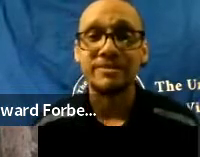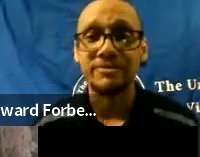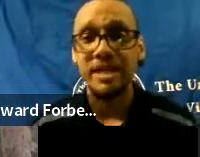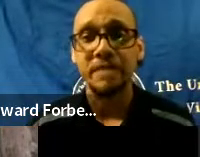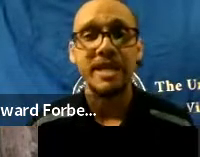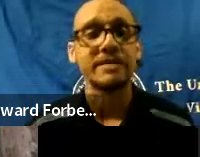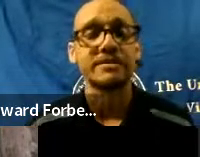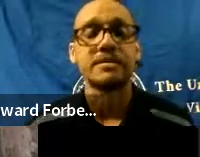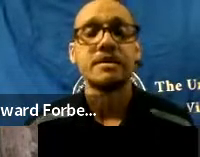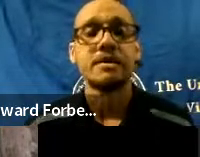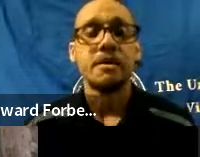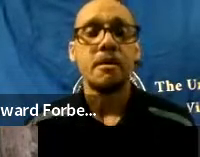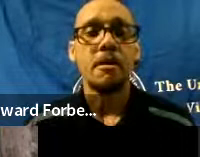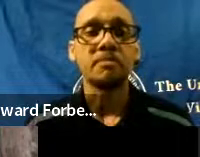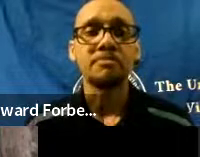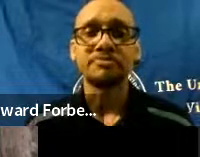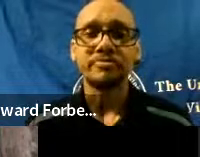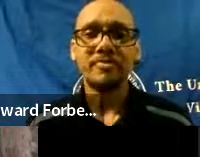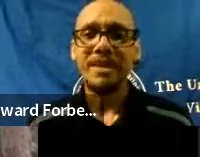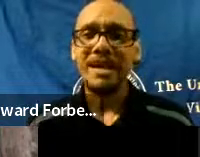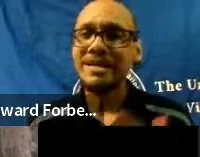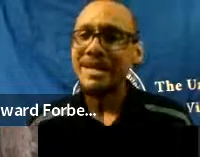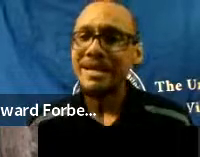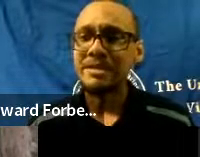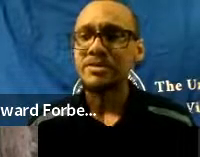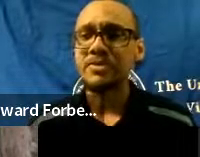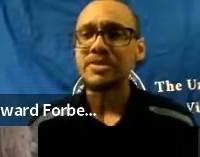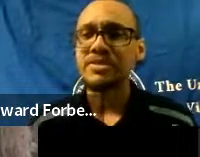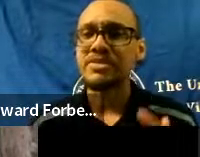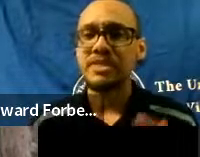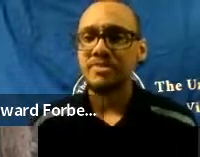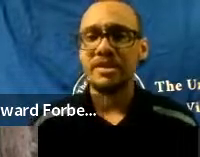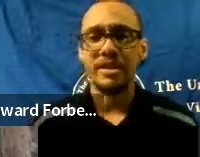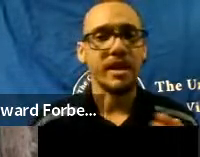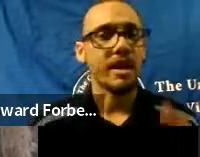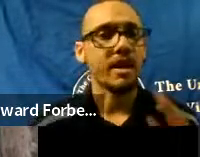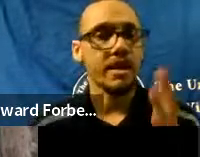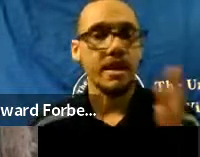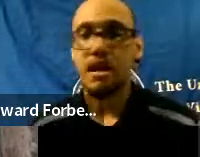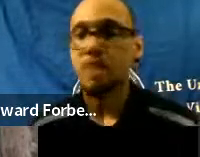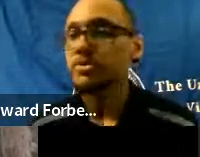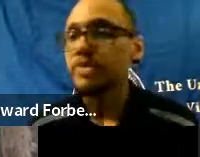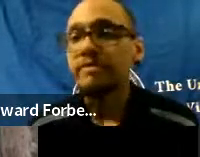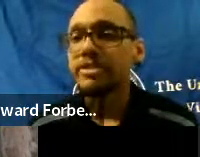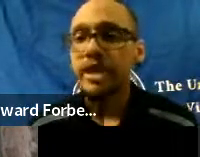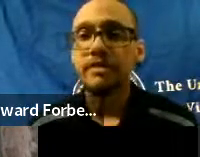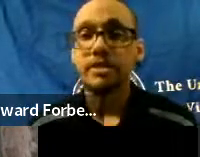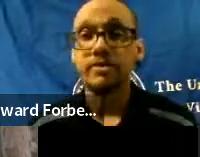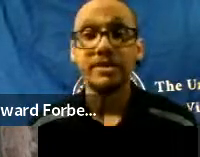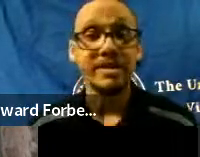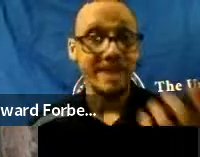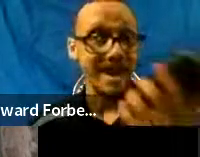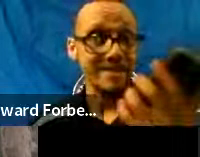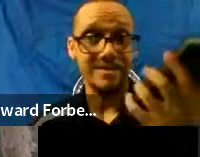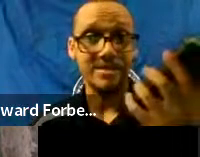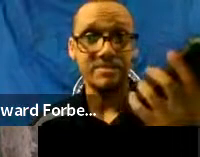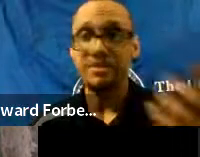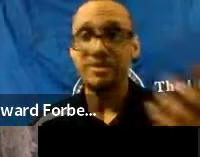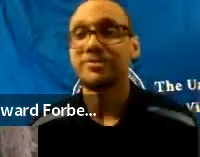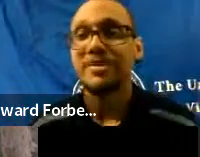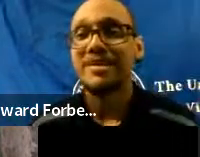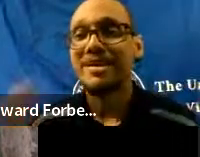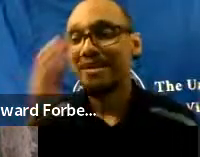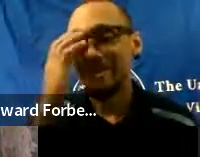and they're identifying plants. And again, this is something like almost every child nowadays has